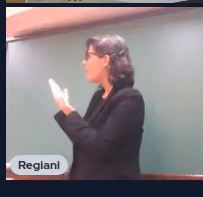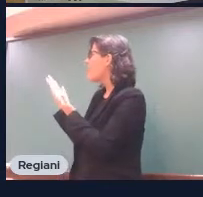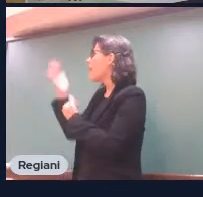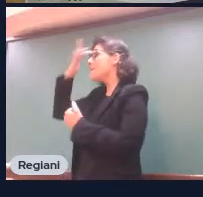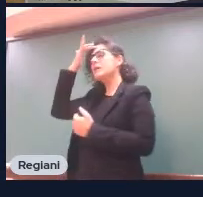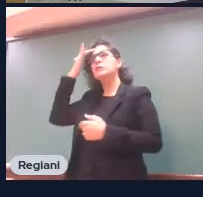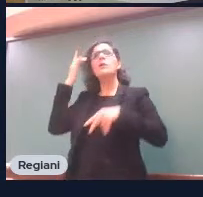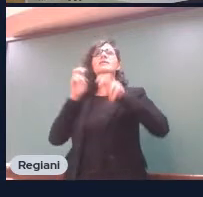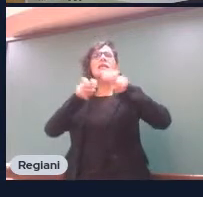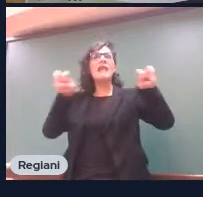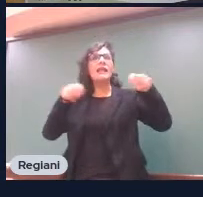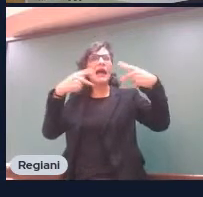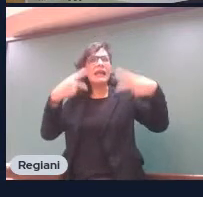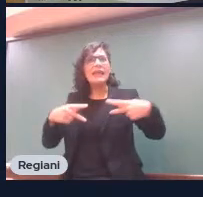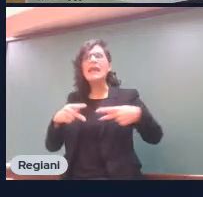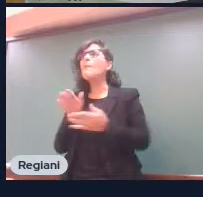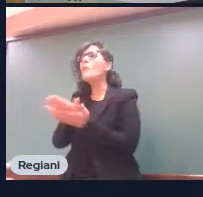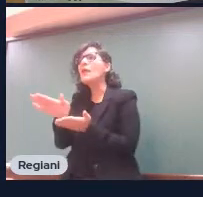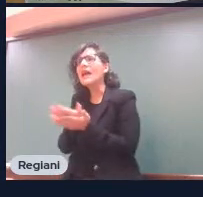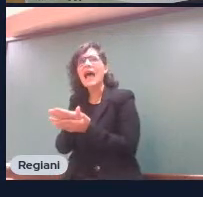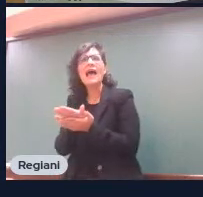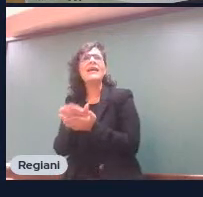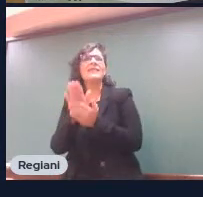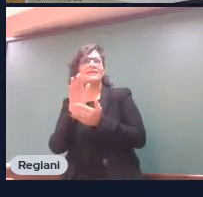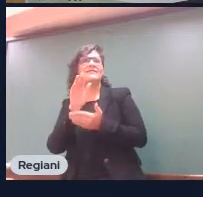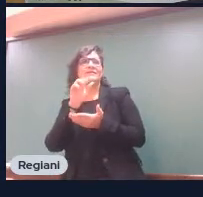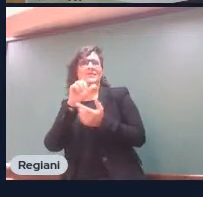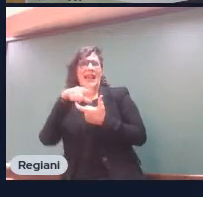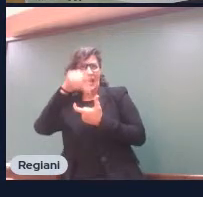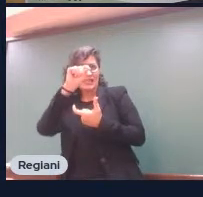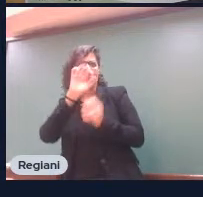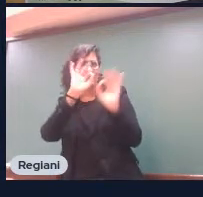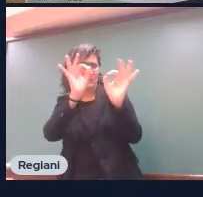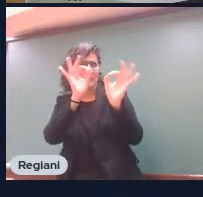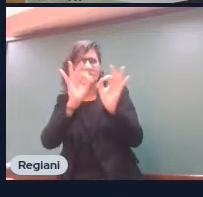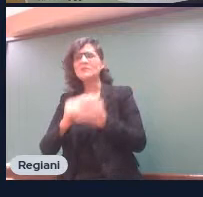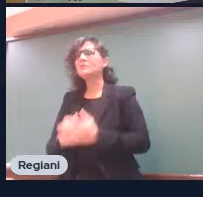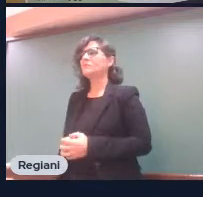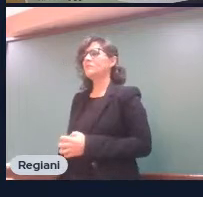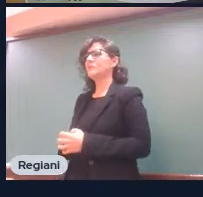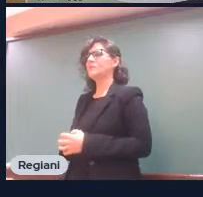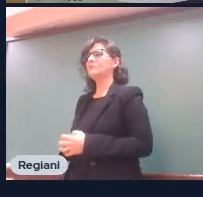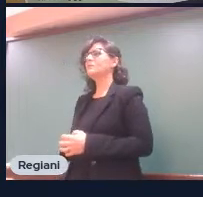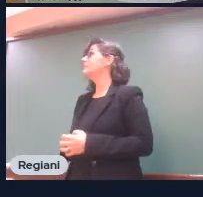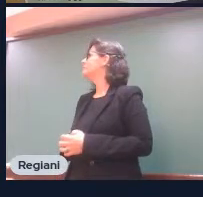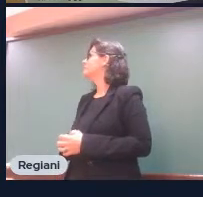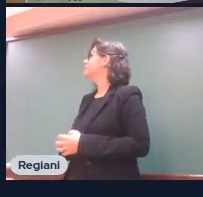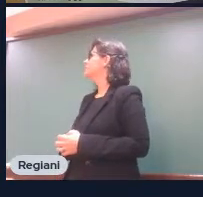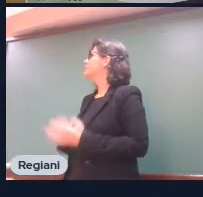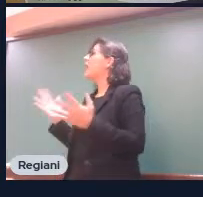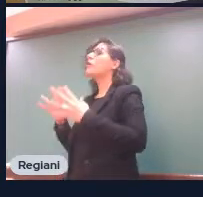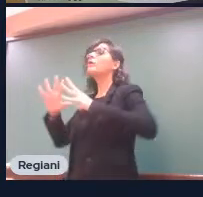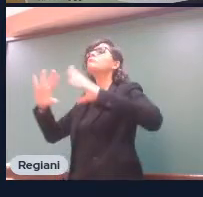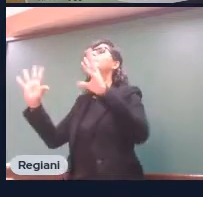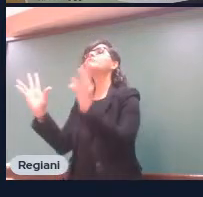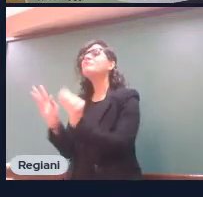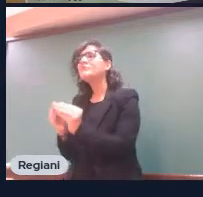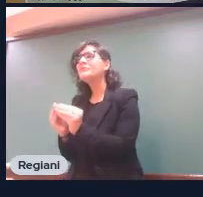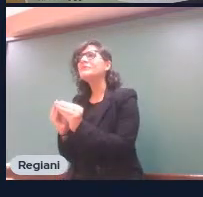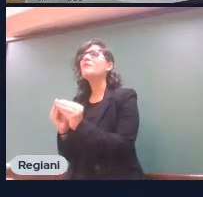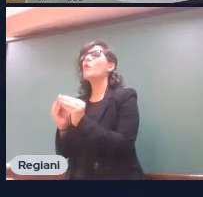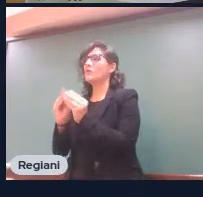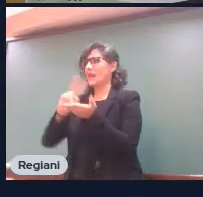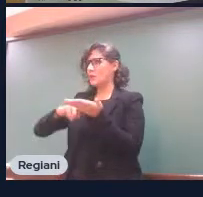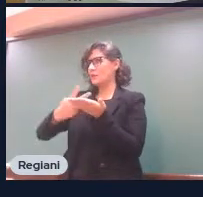room. Well, because, and that's now the summary that will be translated to Portuguese, this is still national.